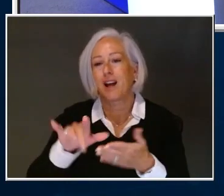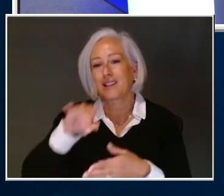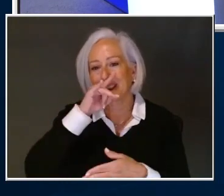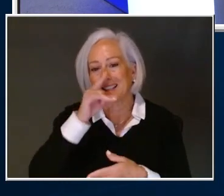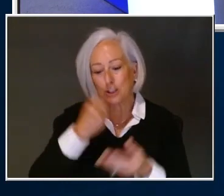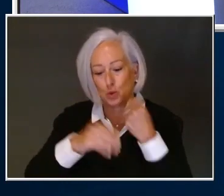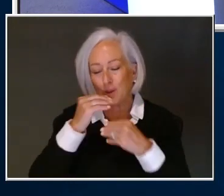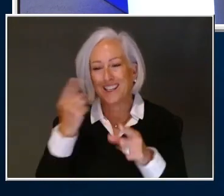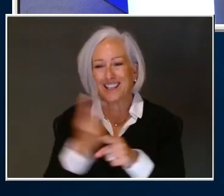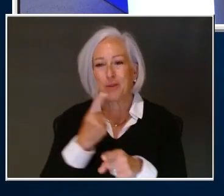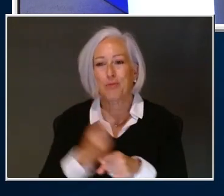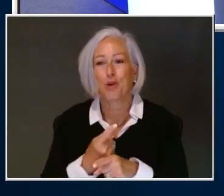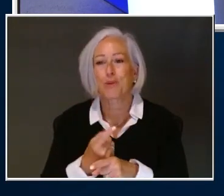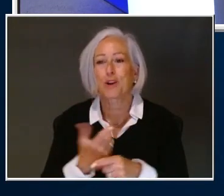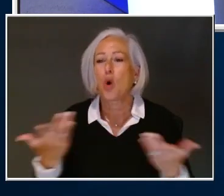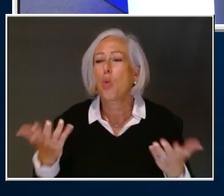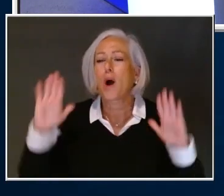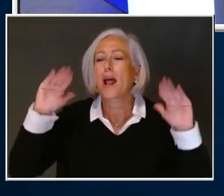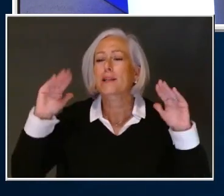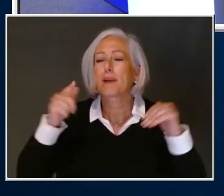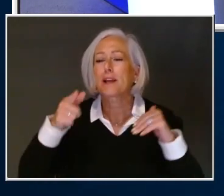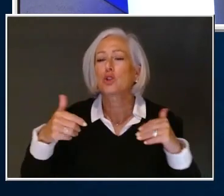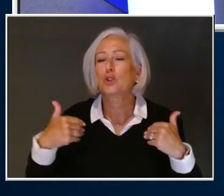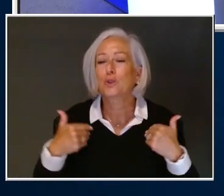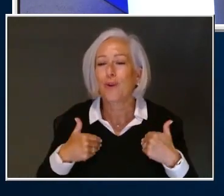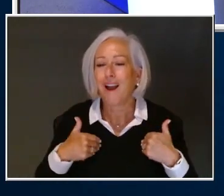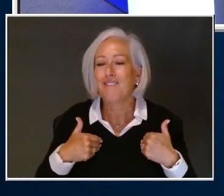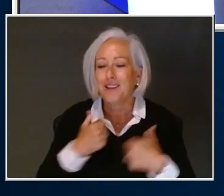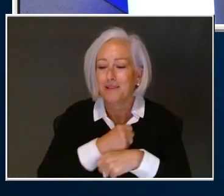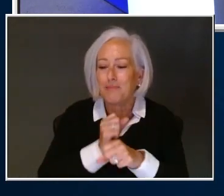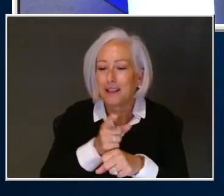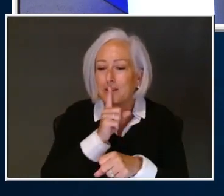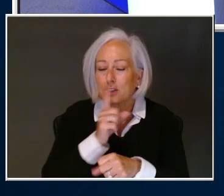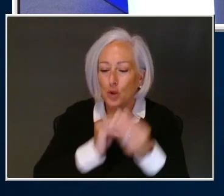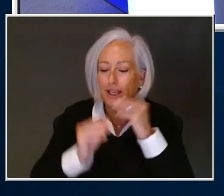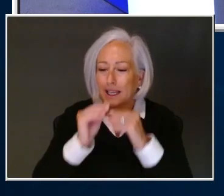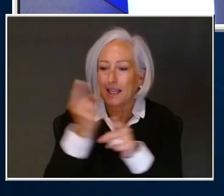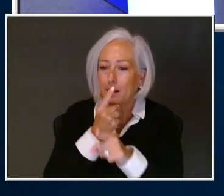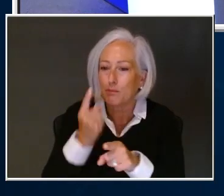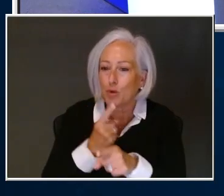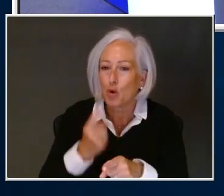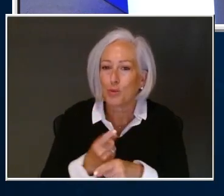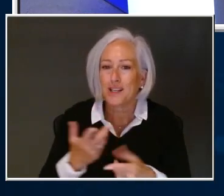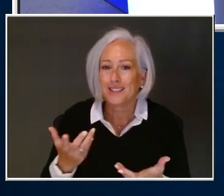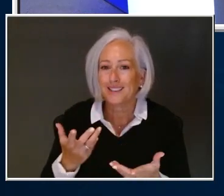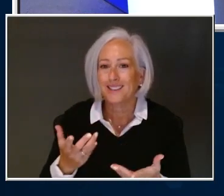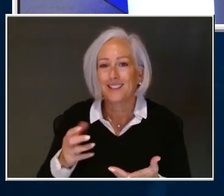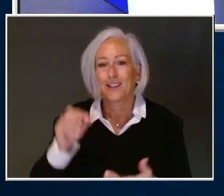the expectations there? How do you make sure these kids are getting good nutrition, or these young men and women?